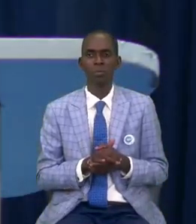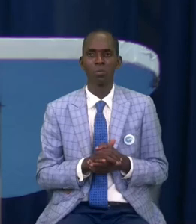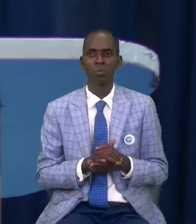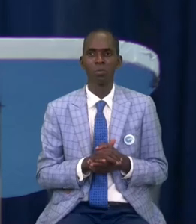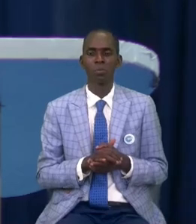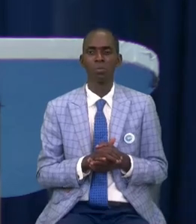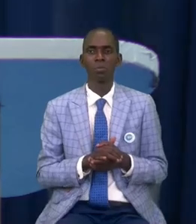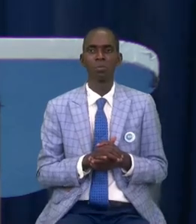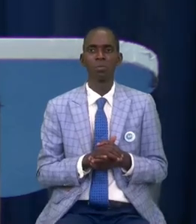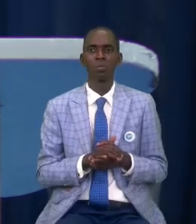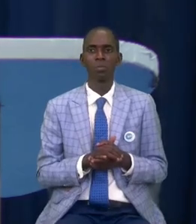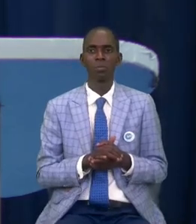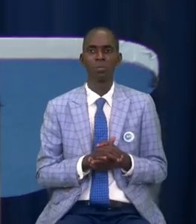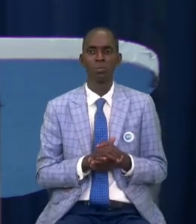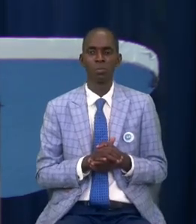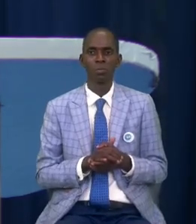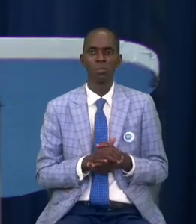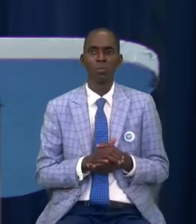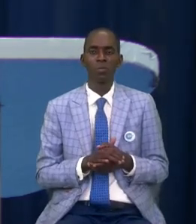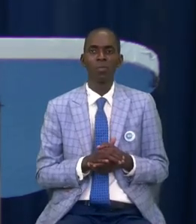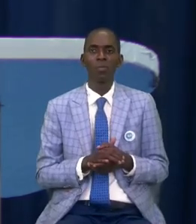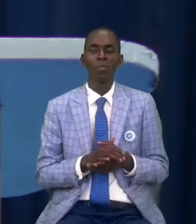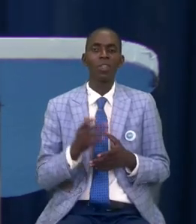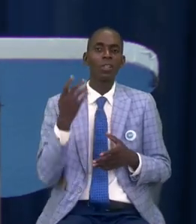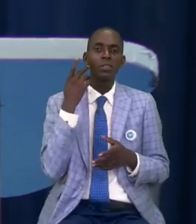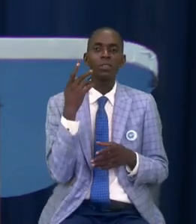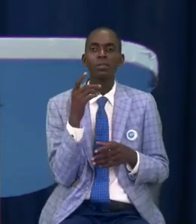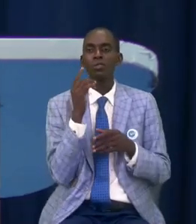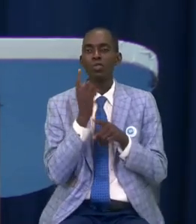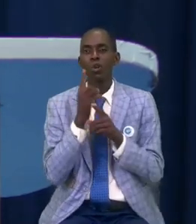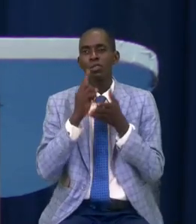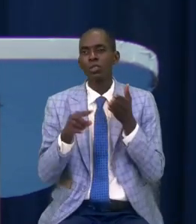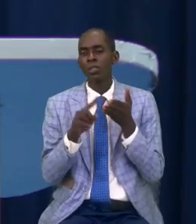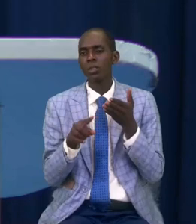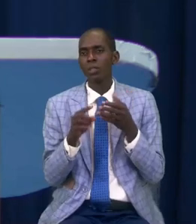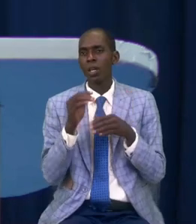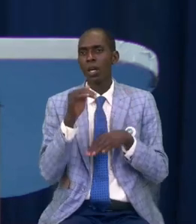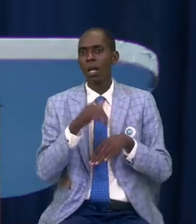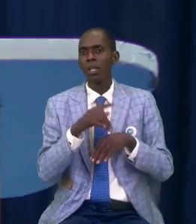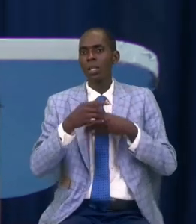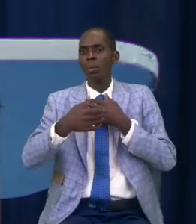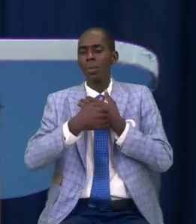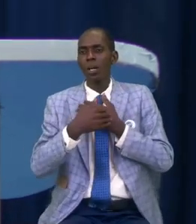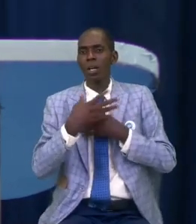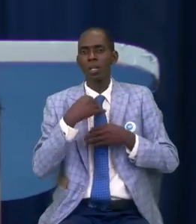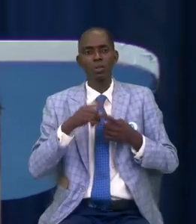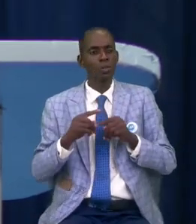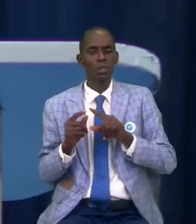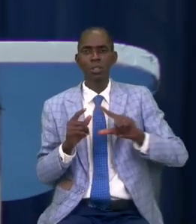back and to my left. Counselors, if you are true, wave. Thank you. I've seen one over there. But to my left